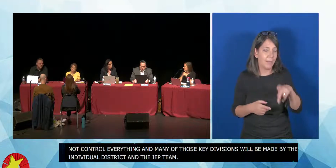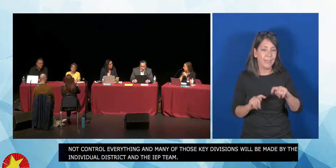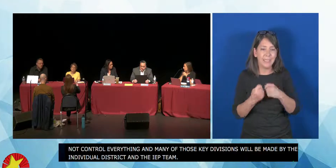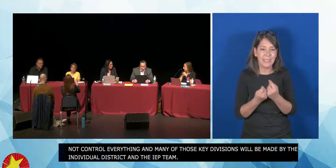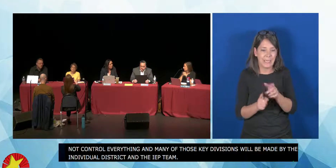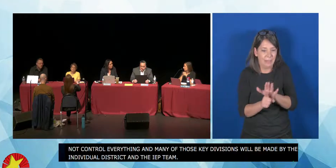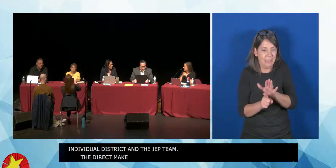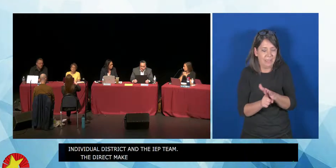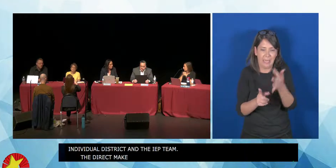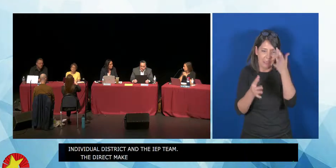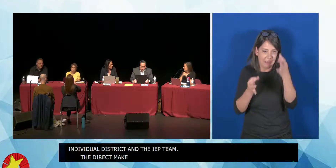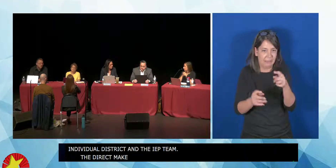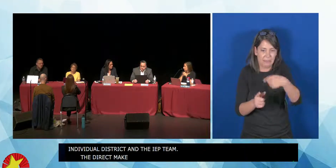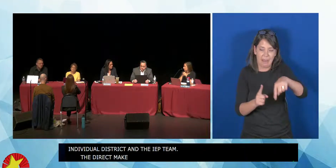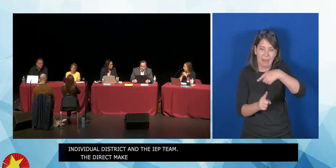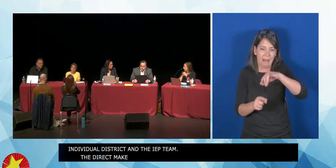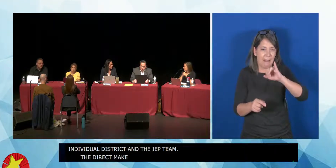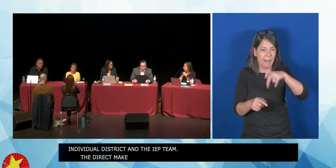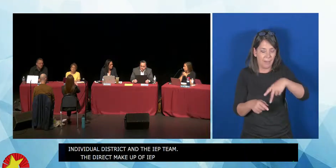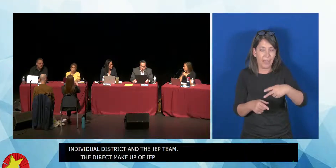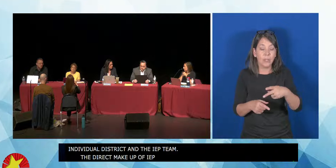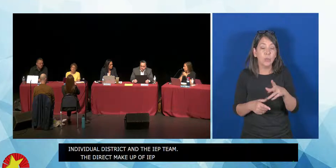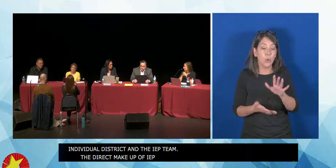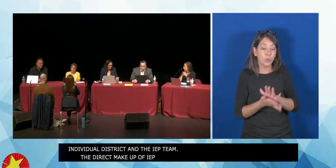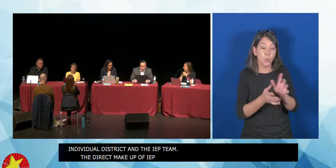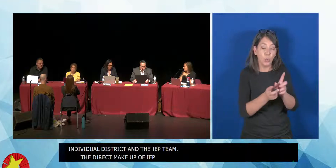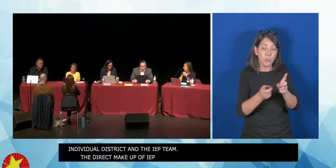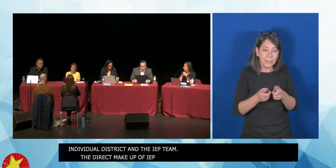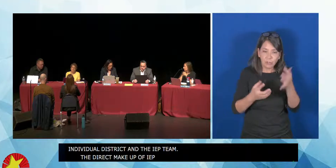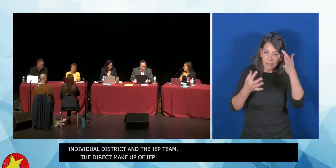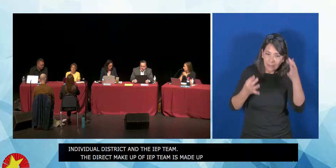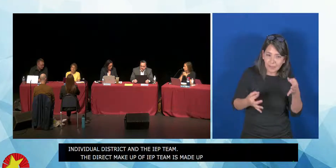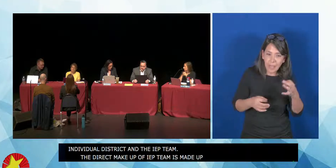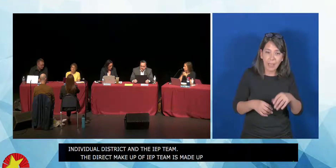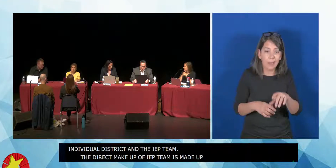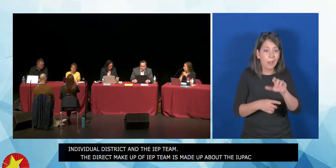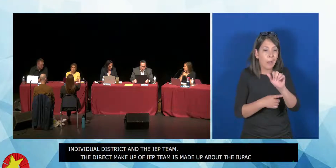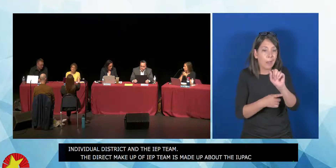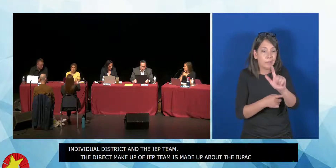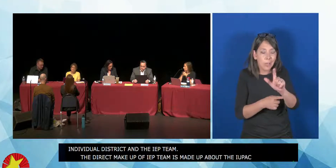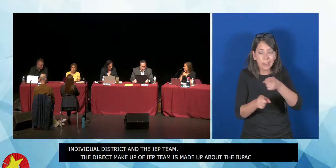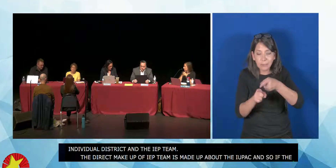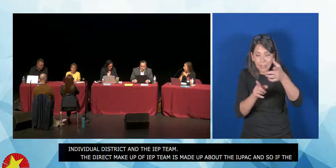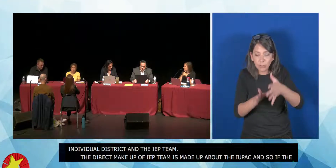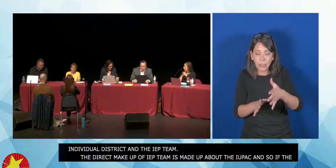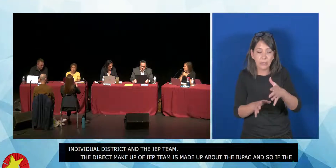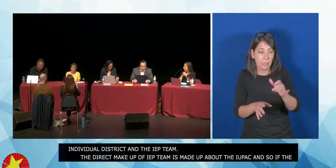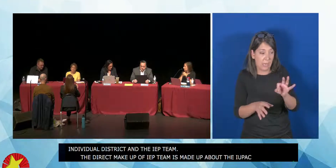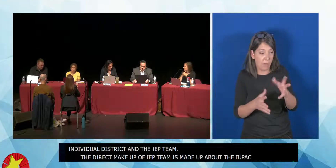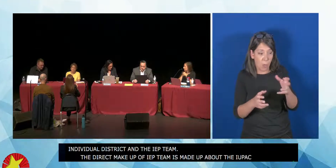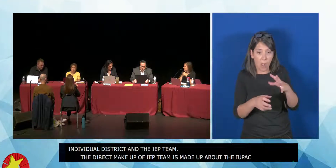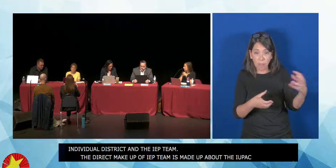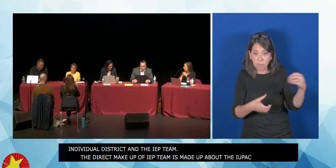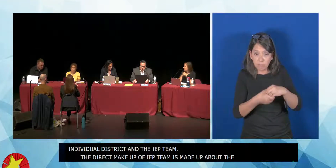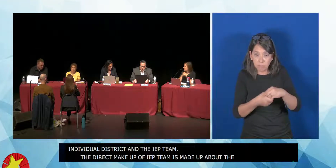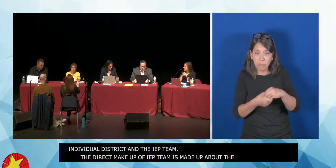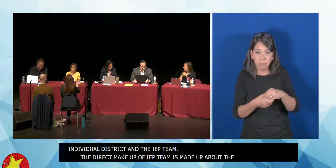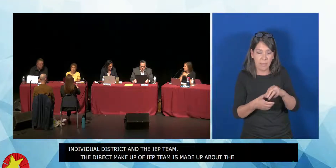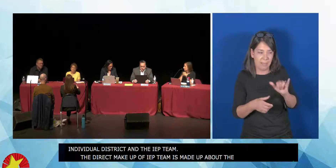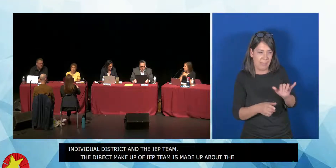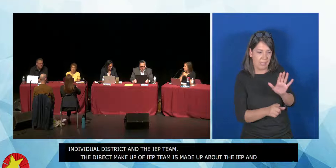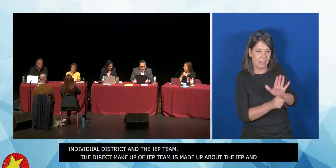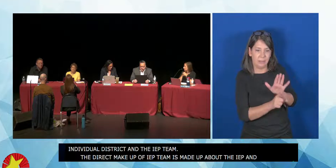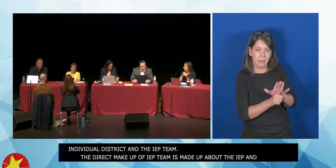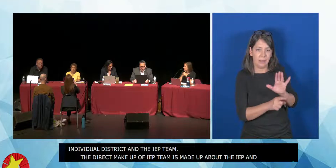team, and the districts have a big say in that. So if a child needs an ASL specialist, if that person needs to join the IEP team, that's really up